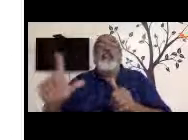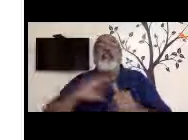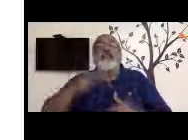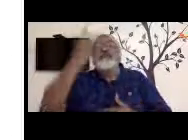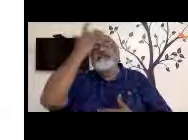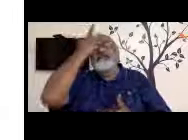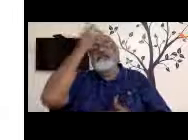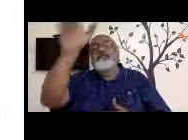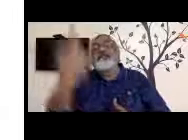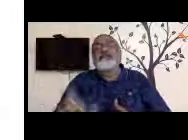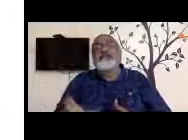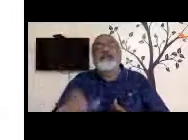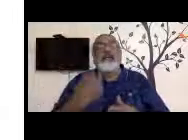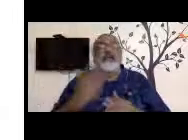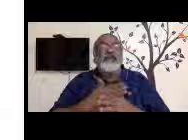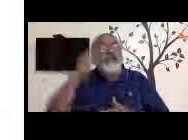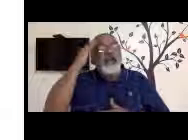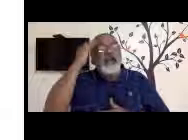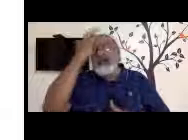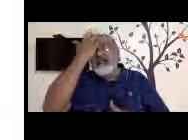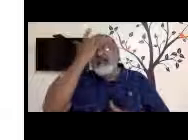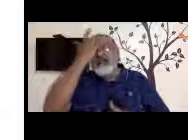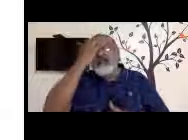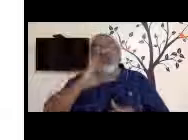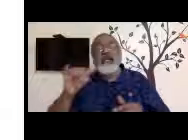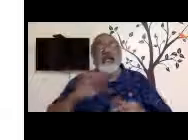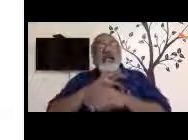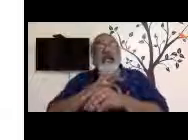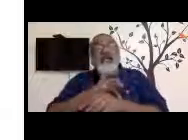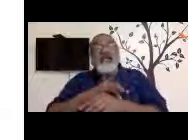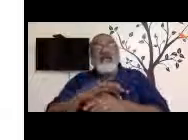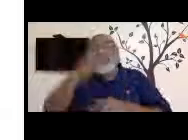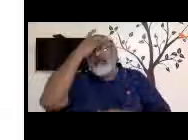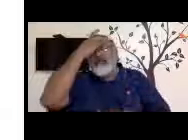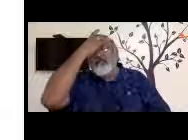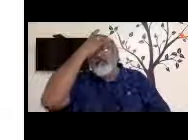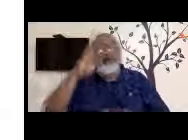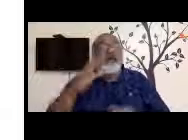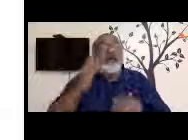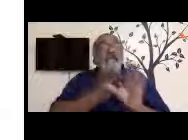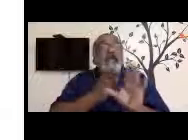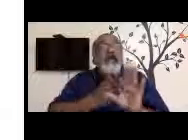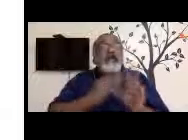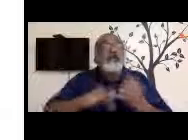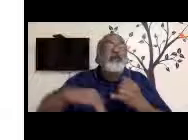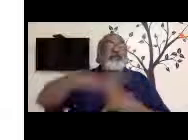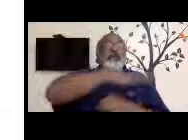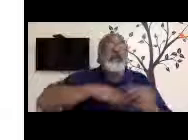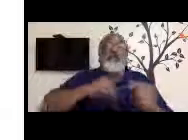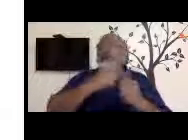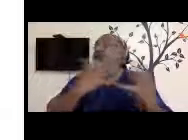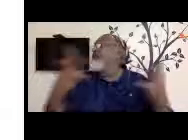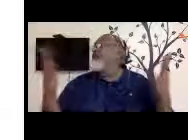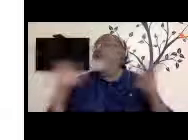medical mental illness or mental health issue as a clinical issue, and ignoring the multi-dimensional